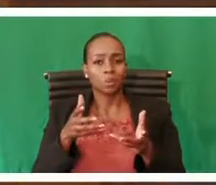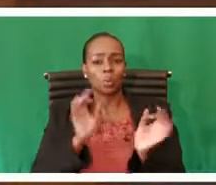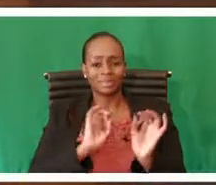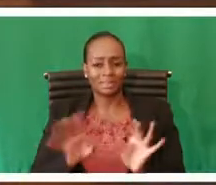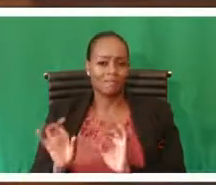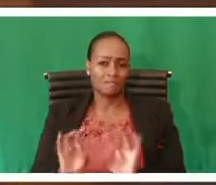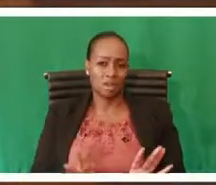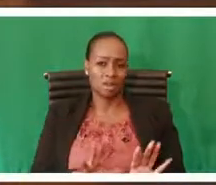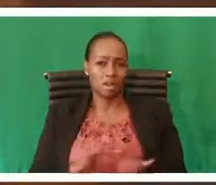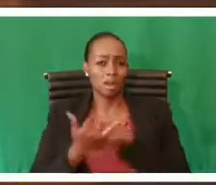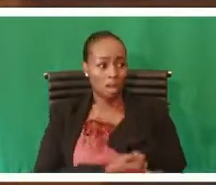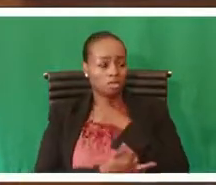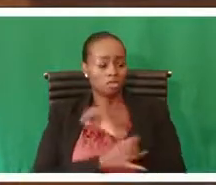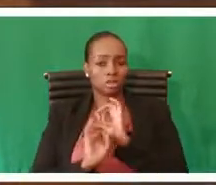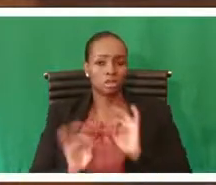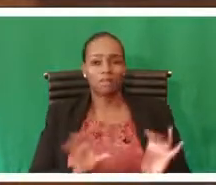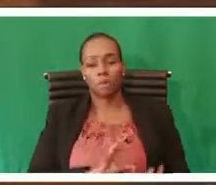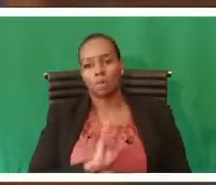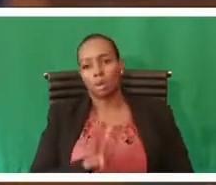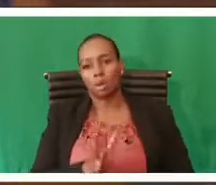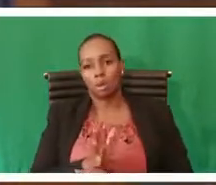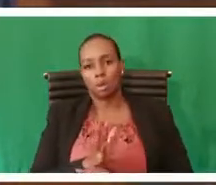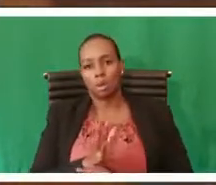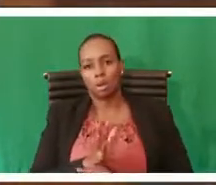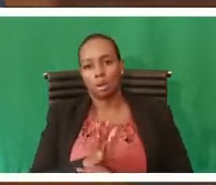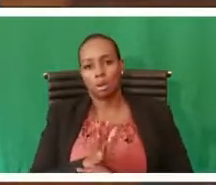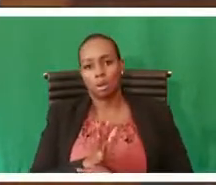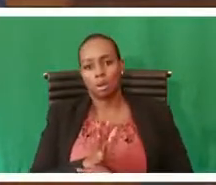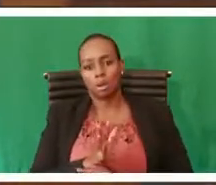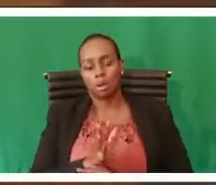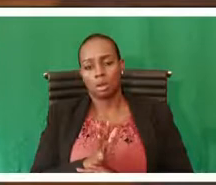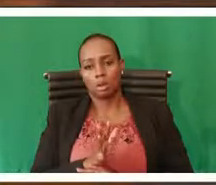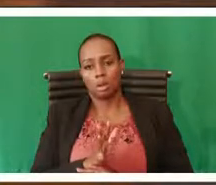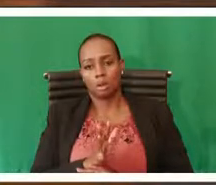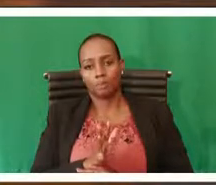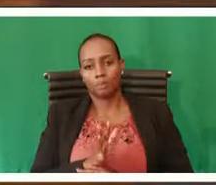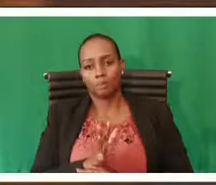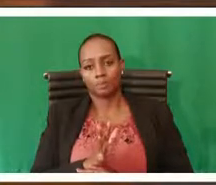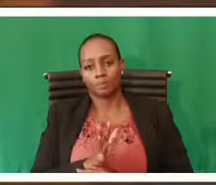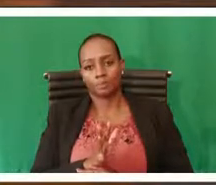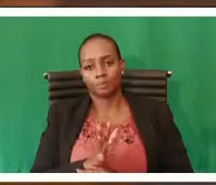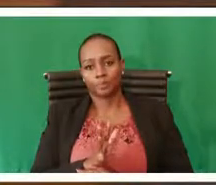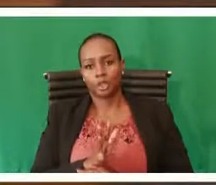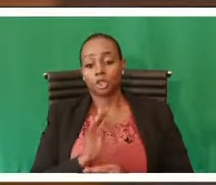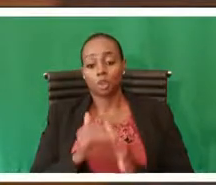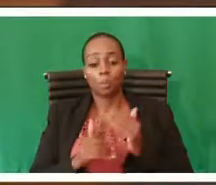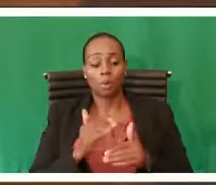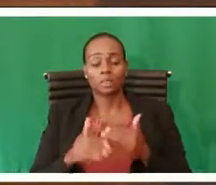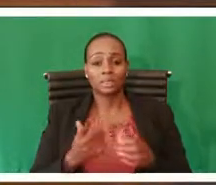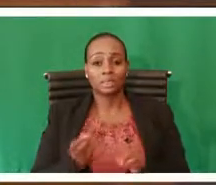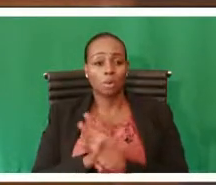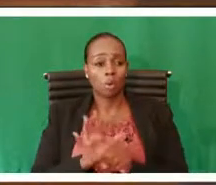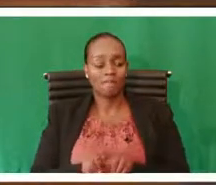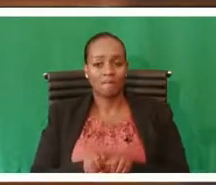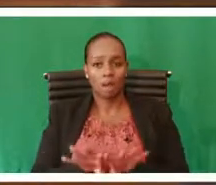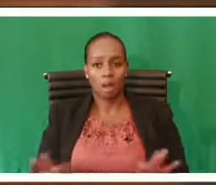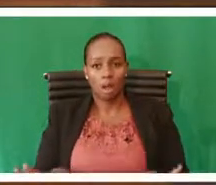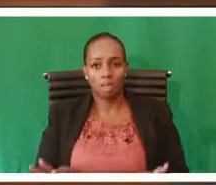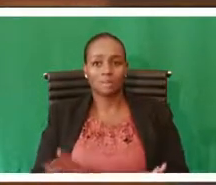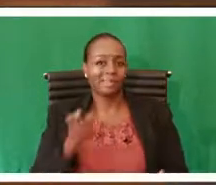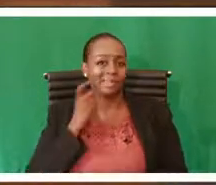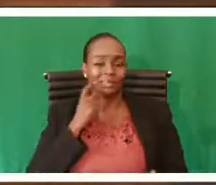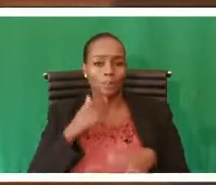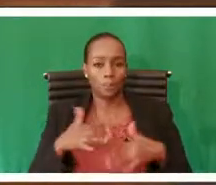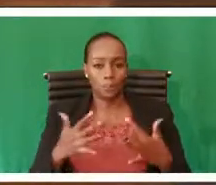of them must fall within this COVID-19 process. Because, as I say, if we all